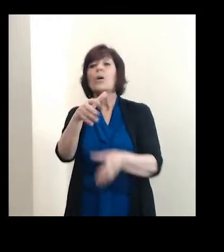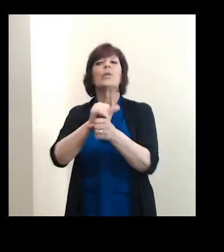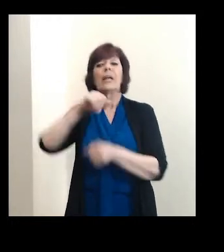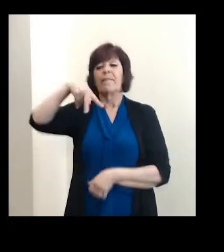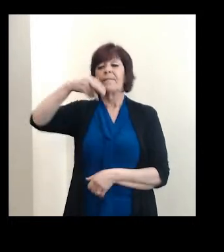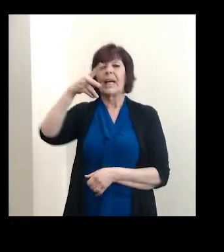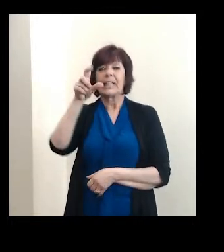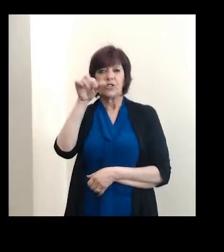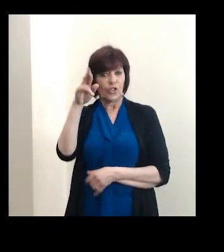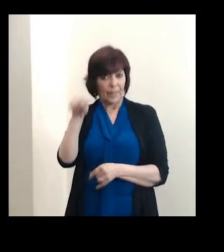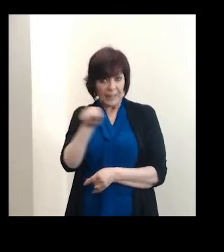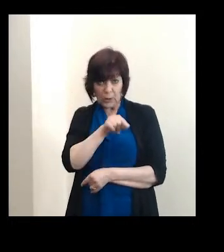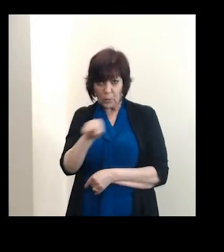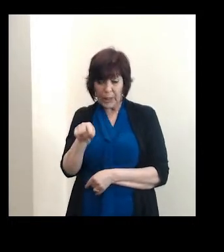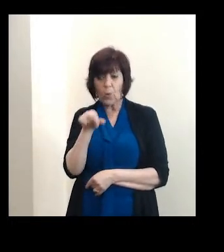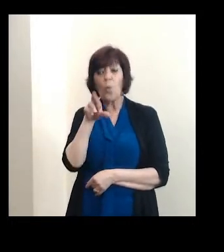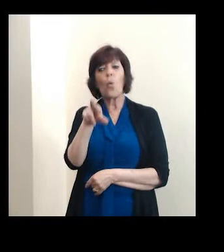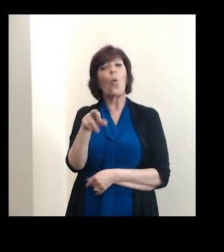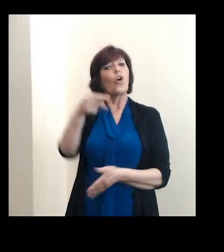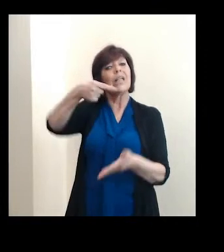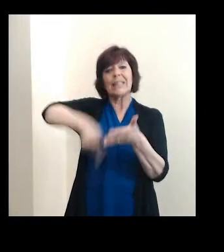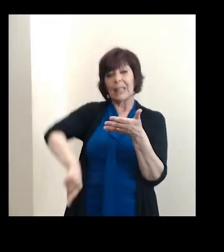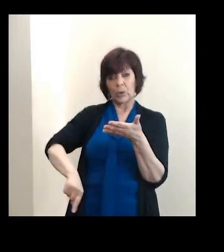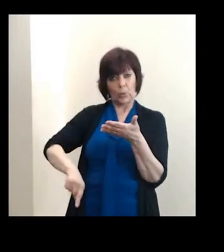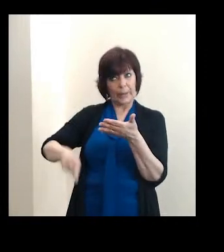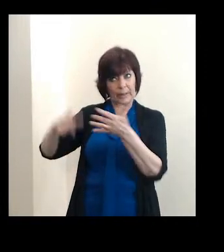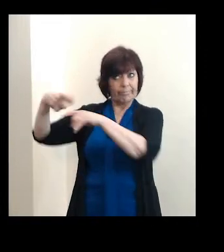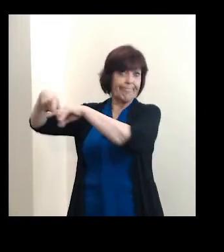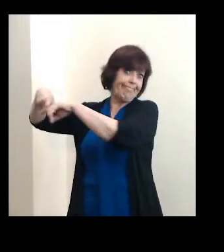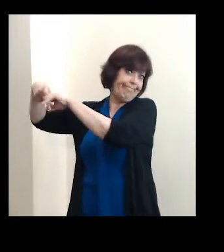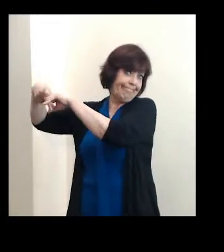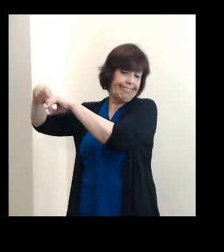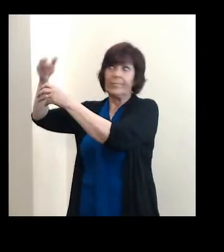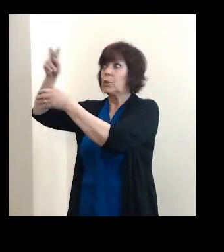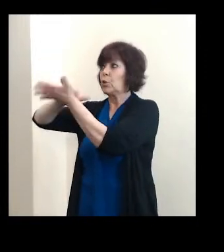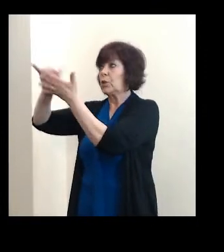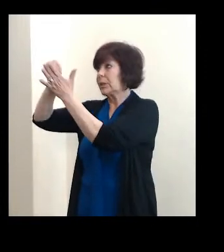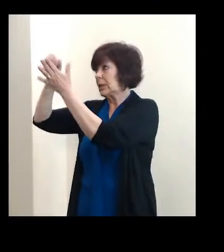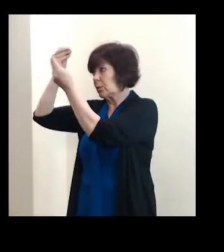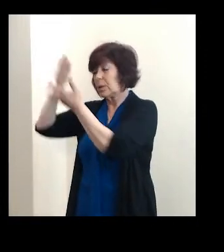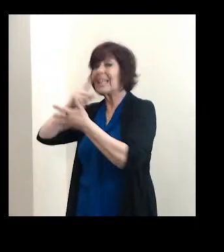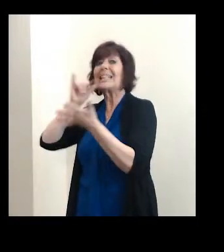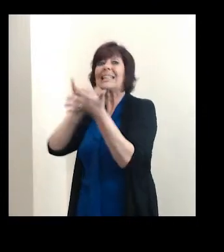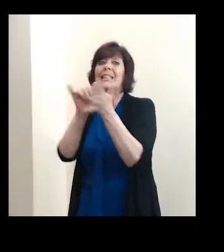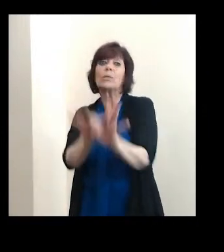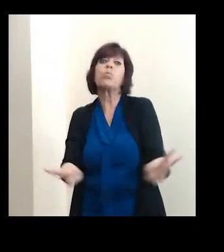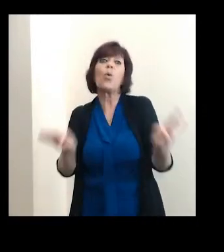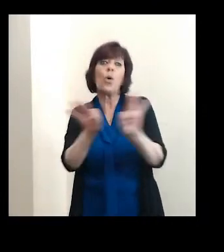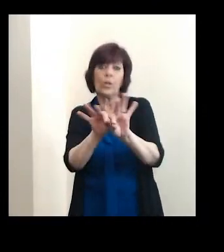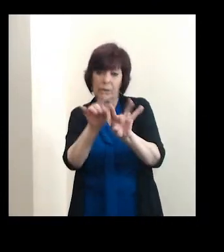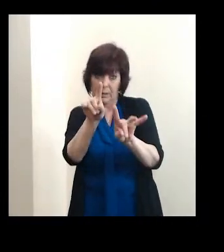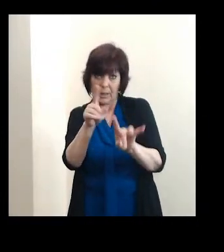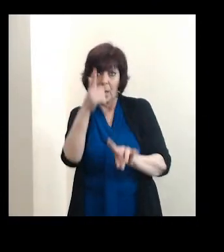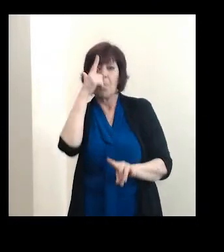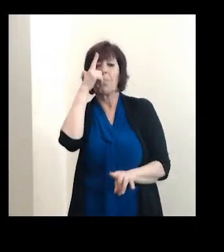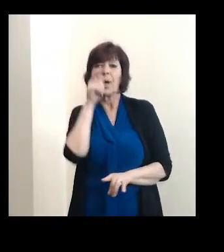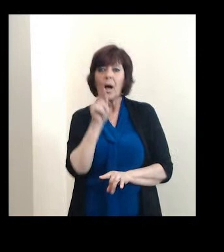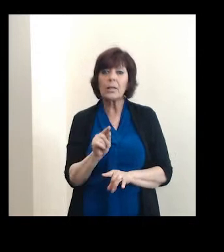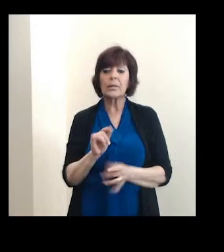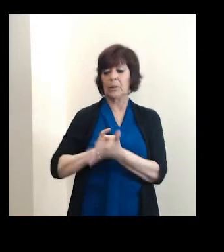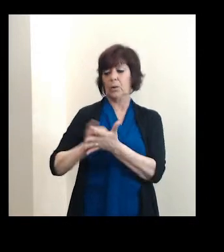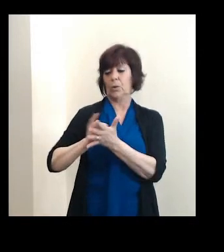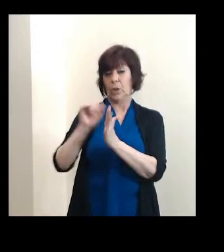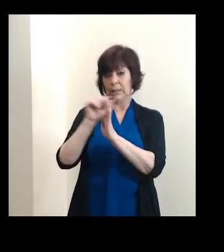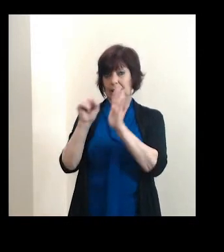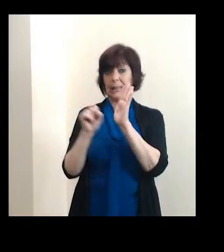this week, nor will we be receiving Pfizer next week, we've been told by New York State, which is important because, of course, New York